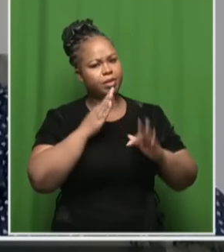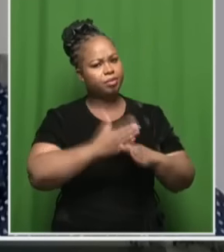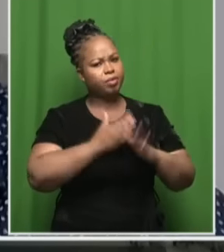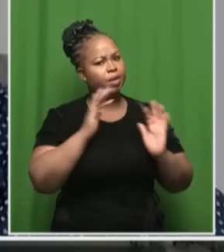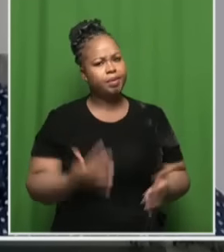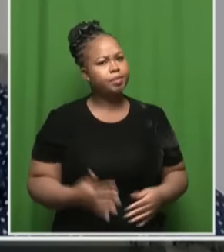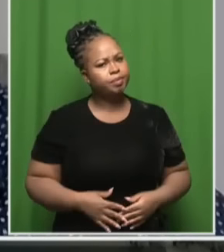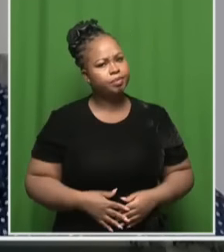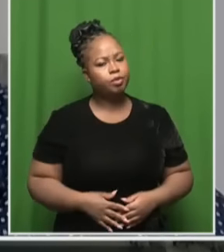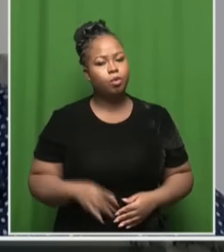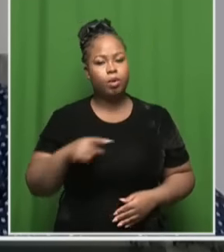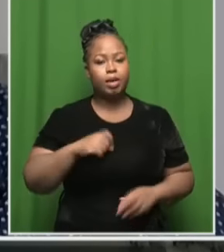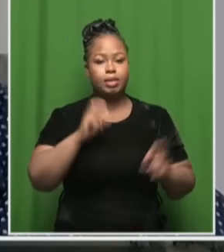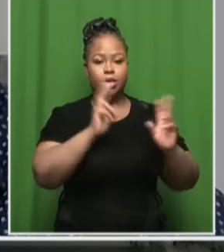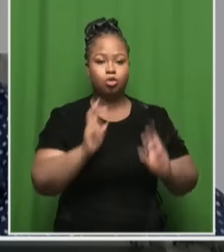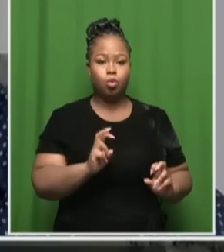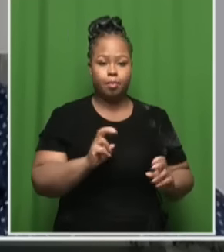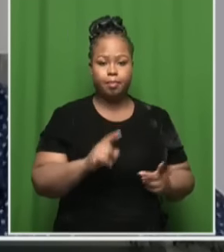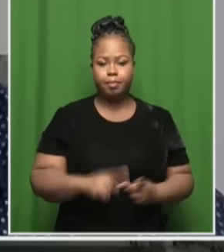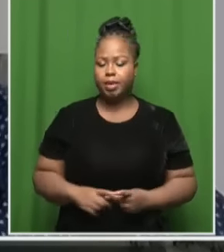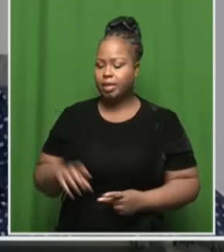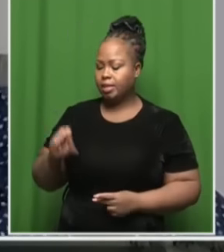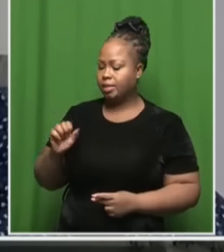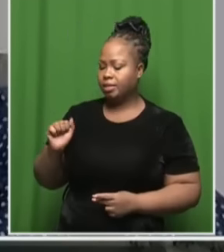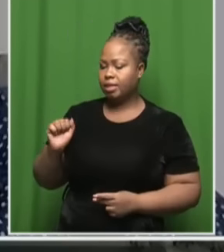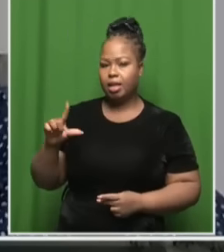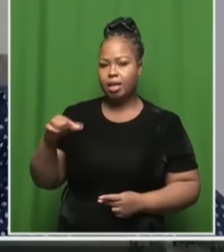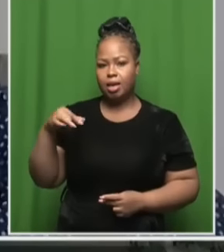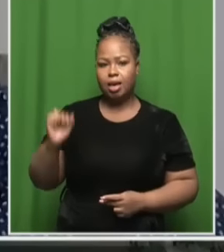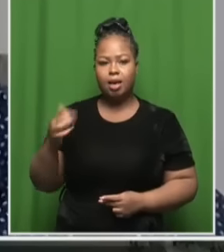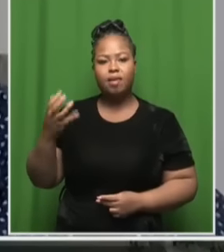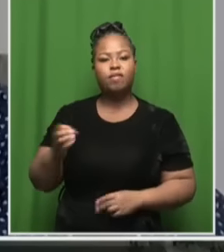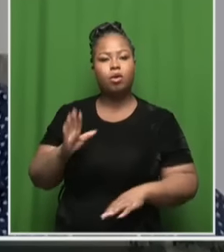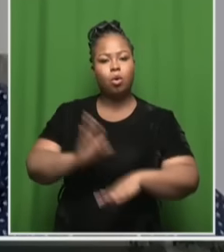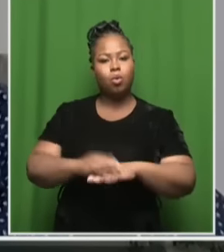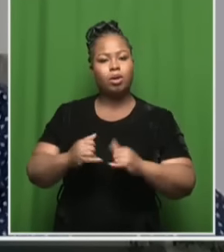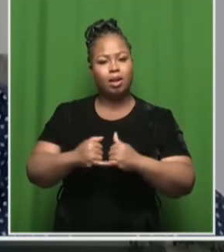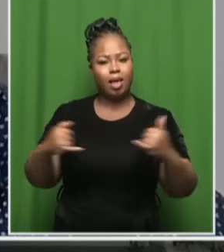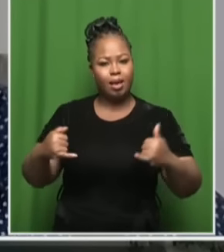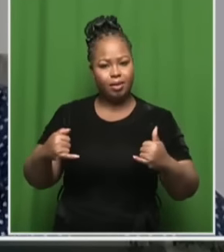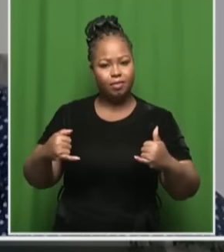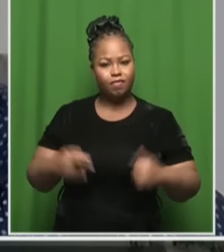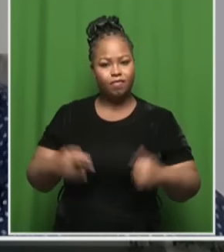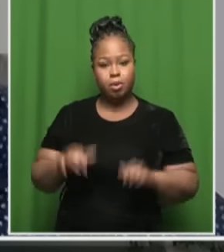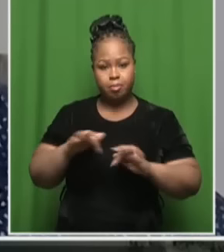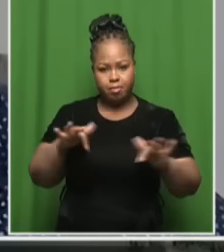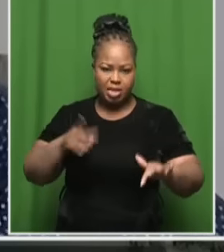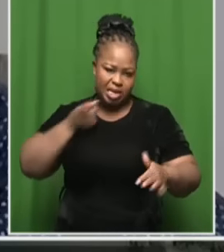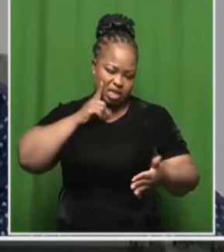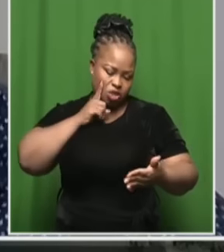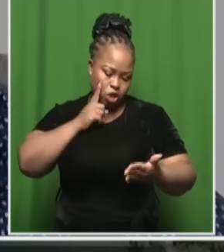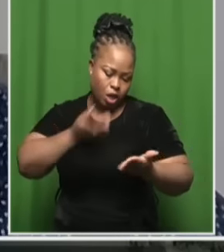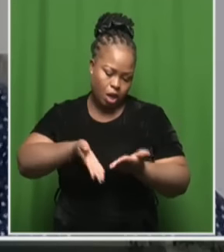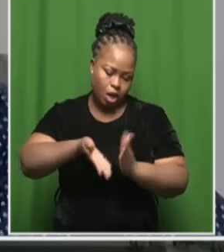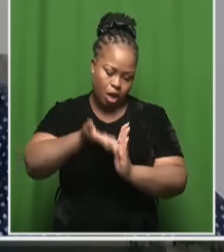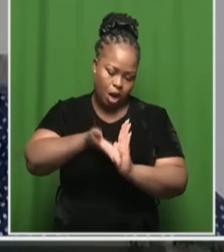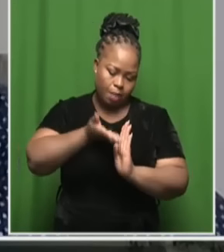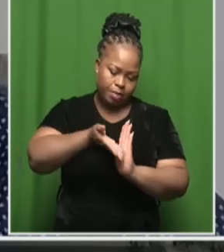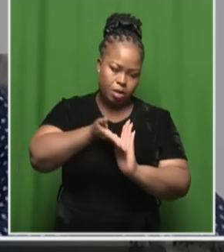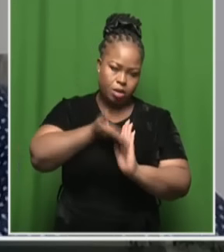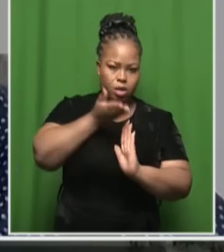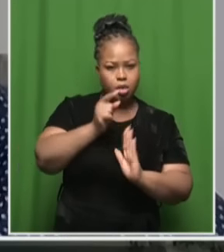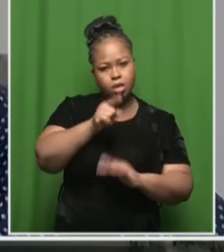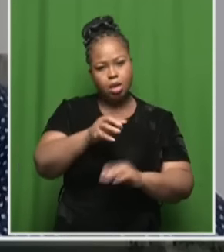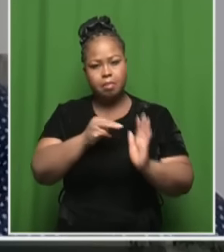Because you have Eskom and SALGA providing online dashboards, as I understand it, for the public to track progress in upgrading